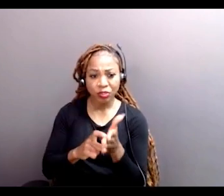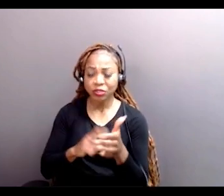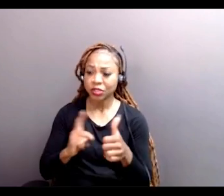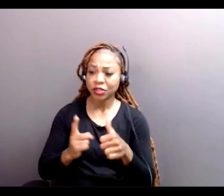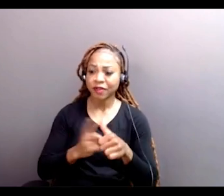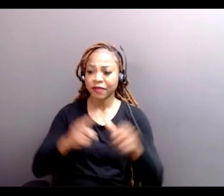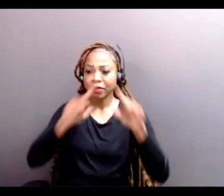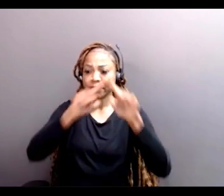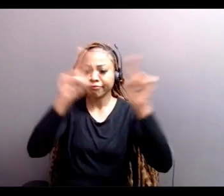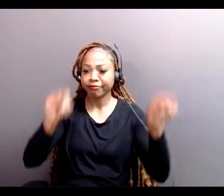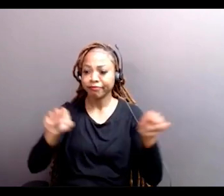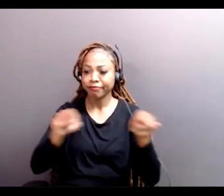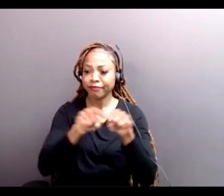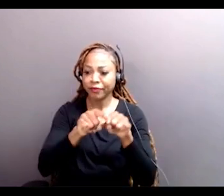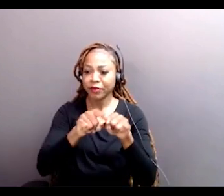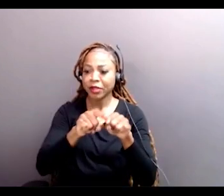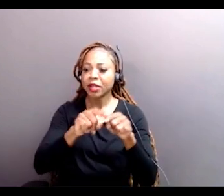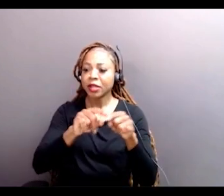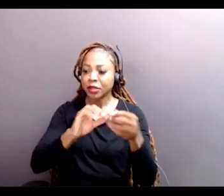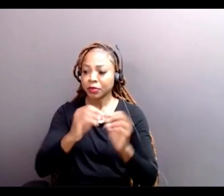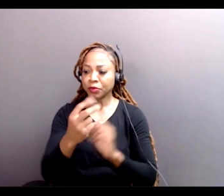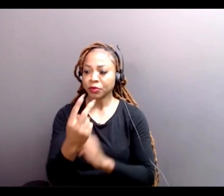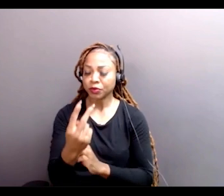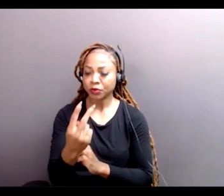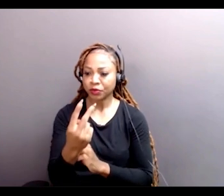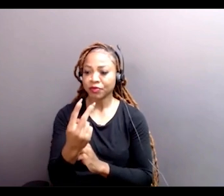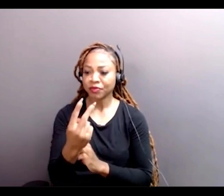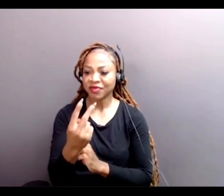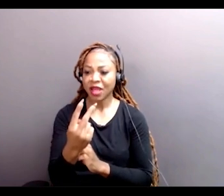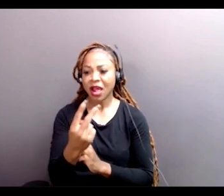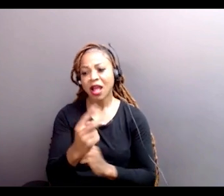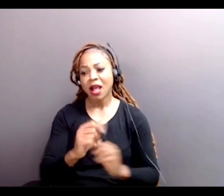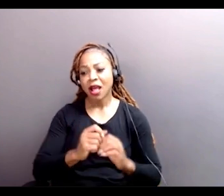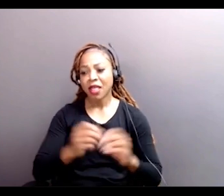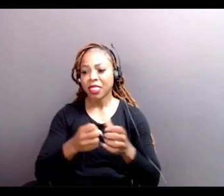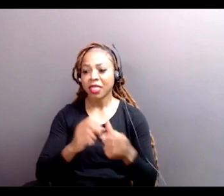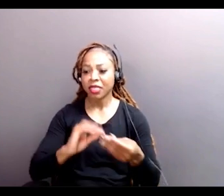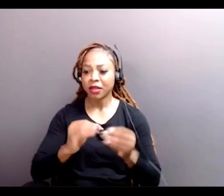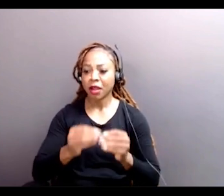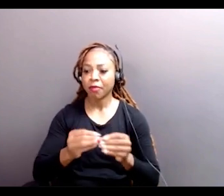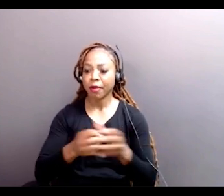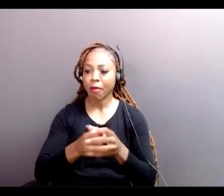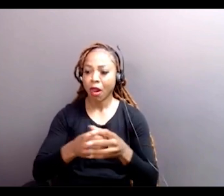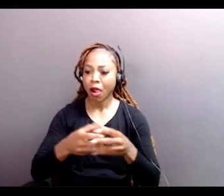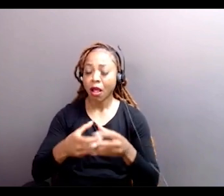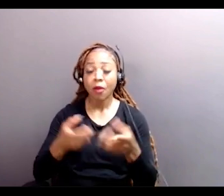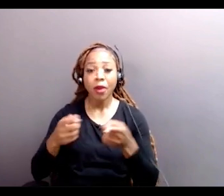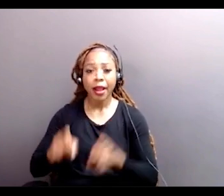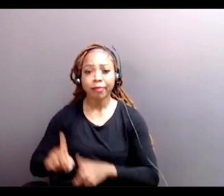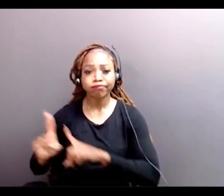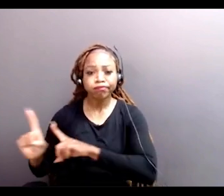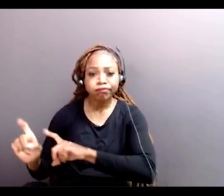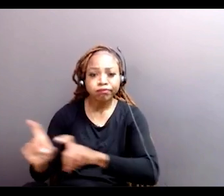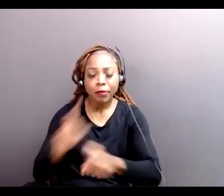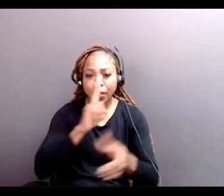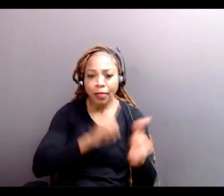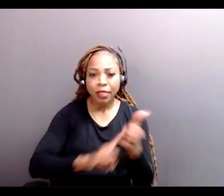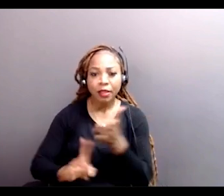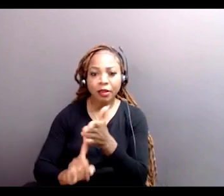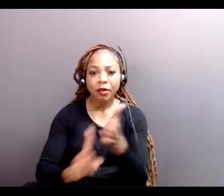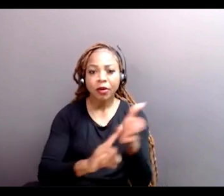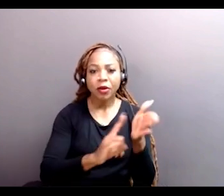first chart, figure 2, is that really that spike there, right? So when we did our second round of searches, we saw like